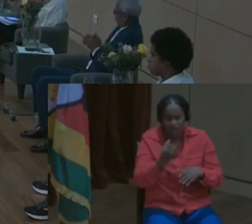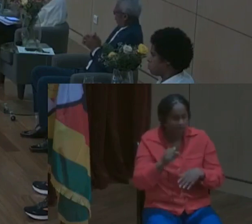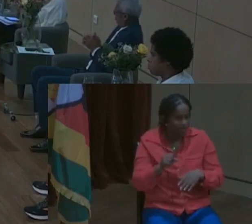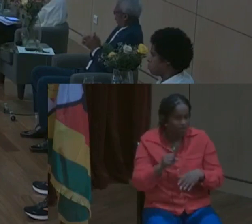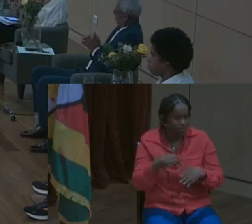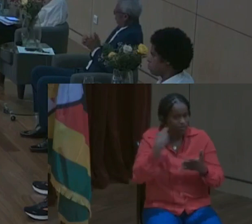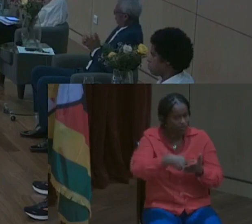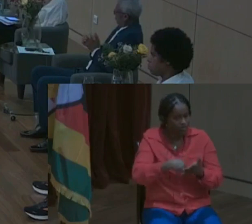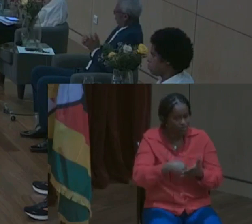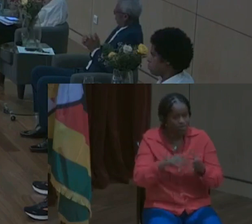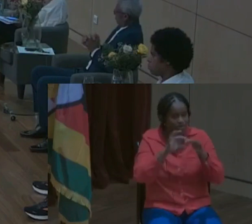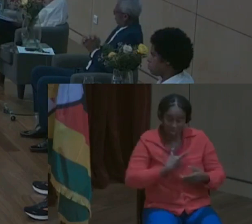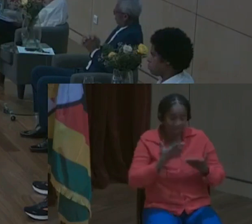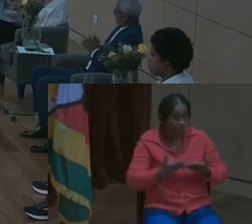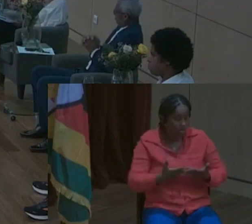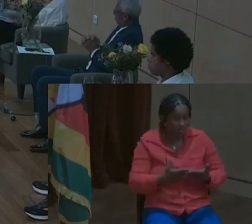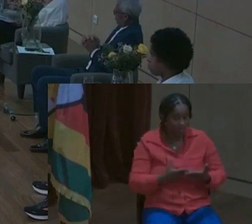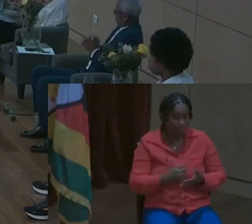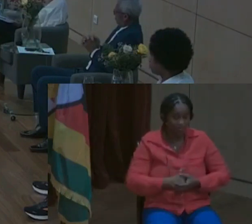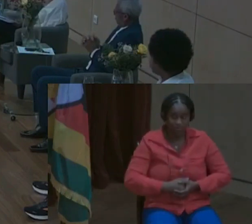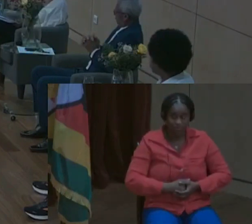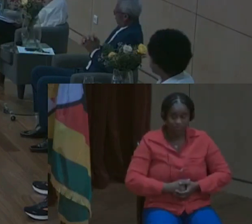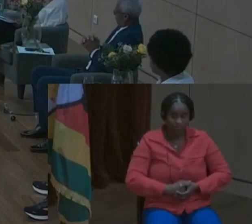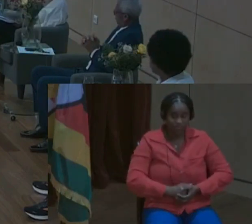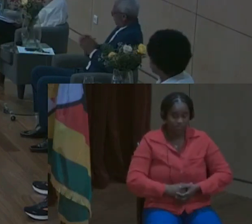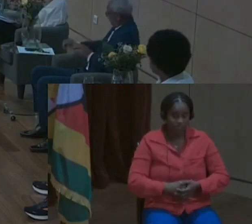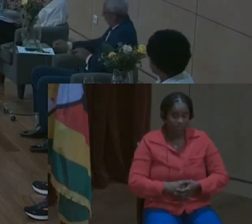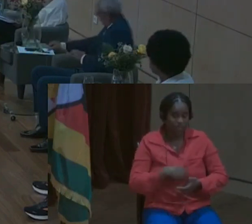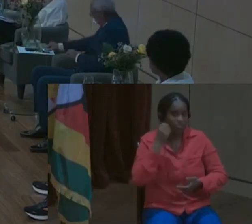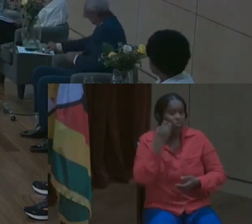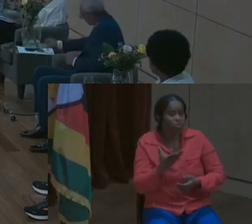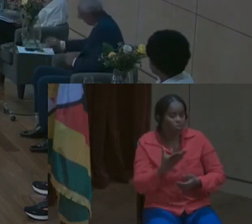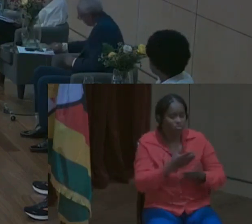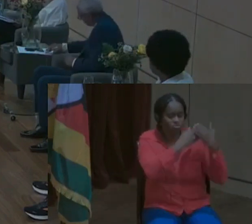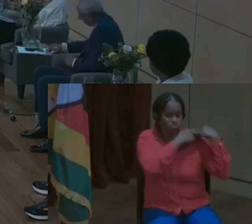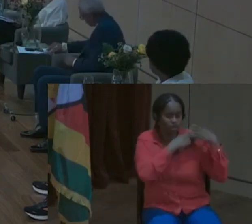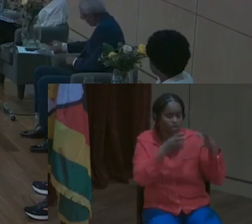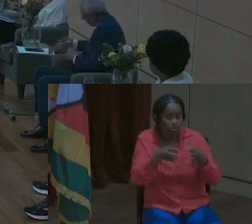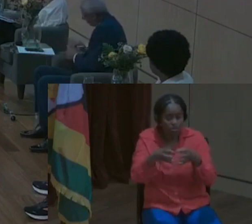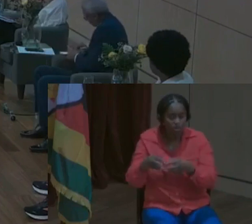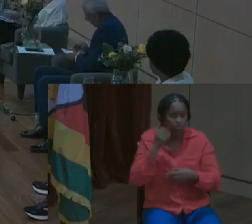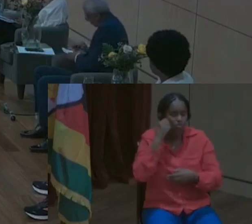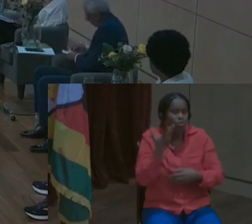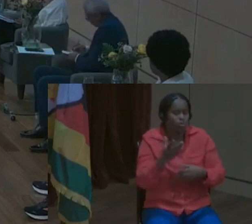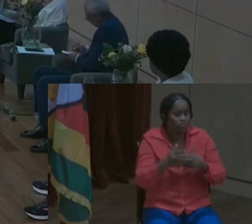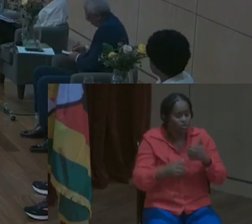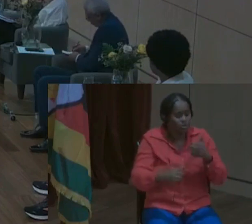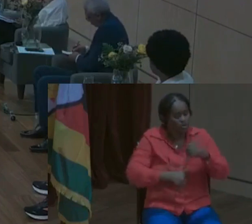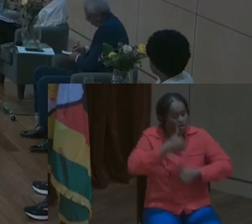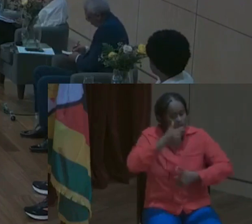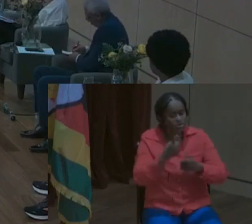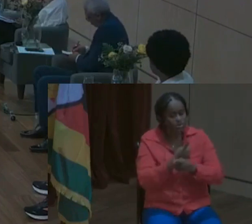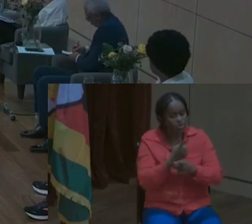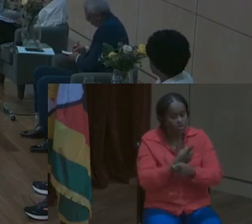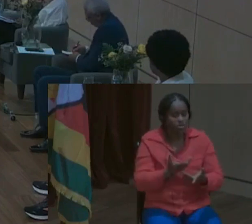being outdated. The next one, how do we empower our communities? How do we improve things? Primary care or